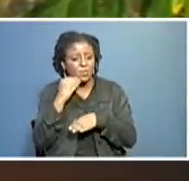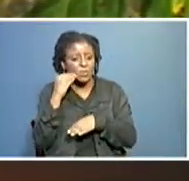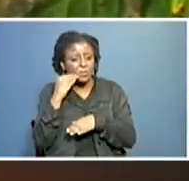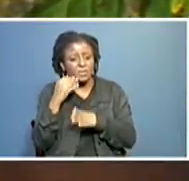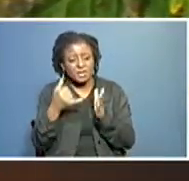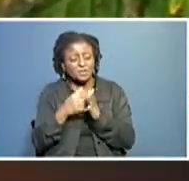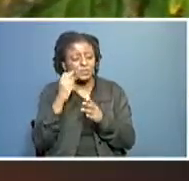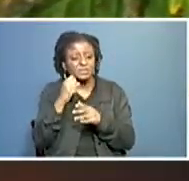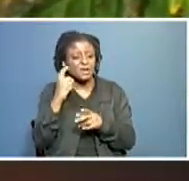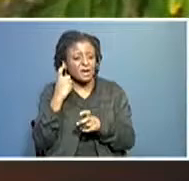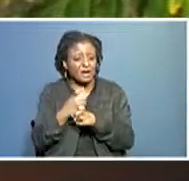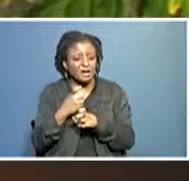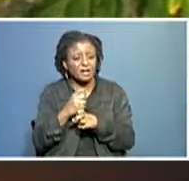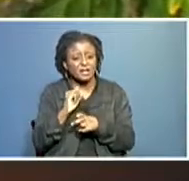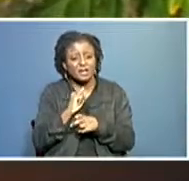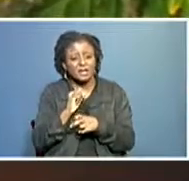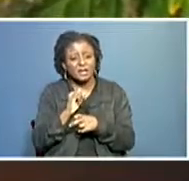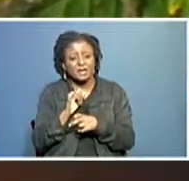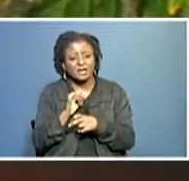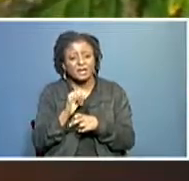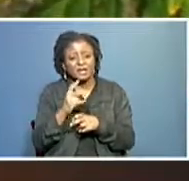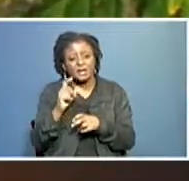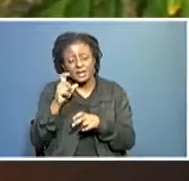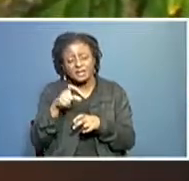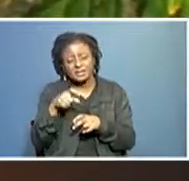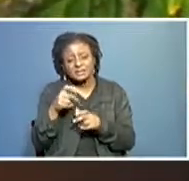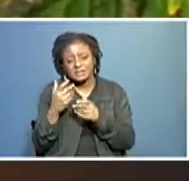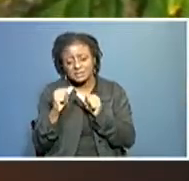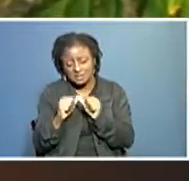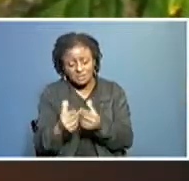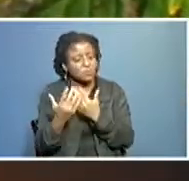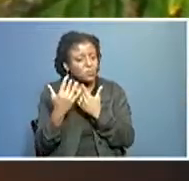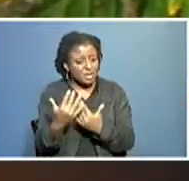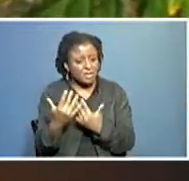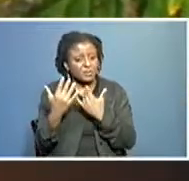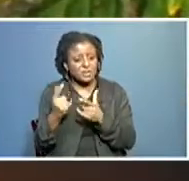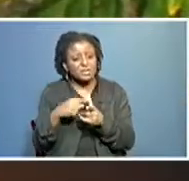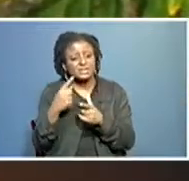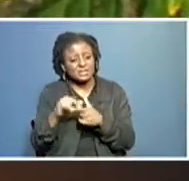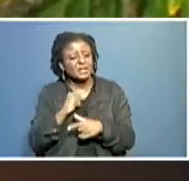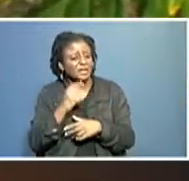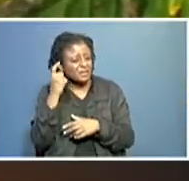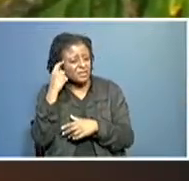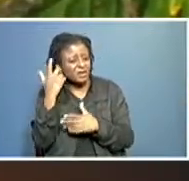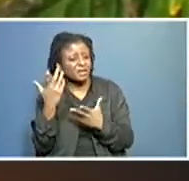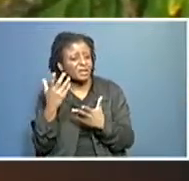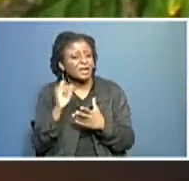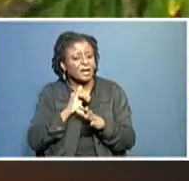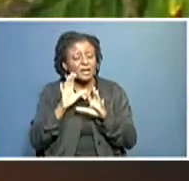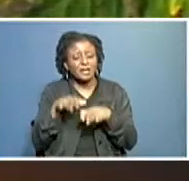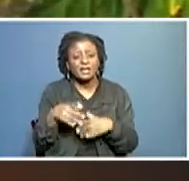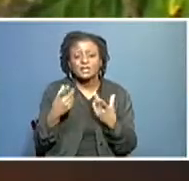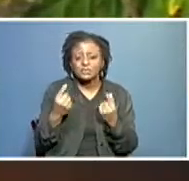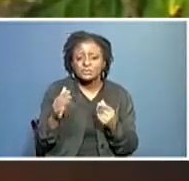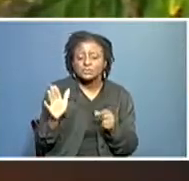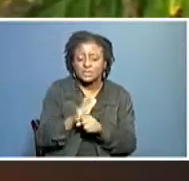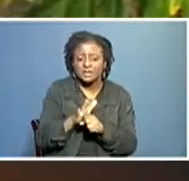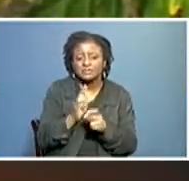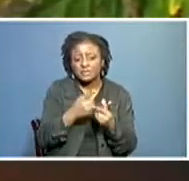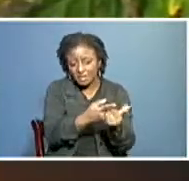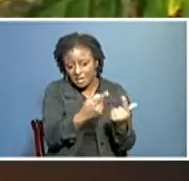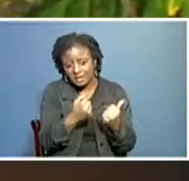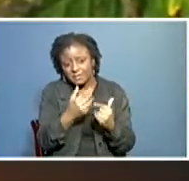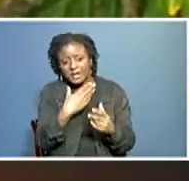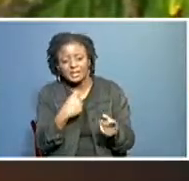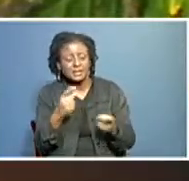even though I wanted to push it, and I just had to keep waiting and waiting and waiting until I thought, I could do enough to come out